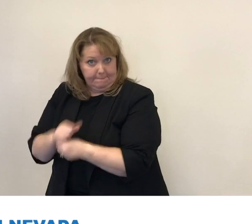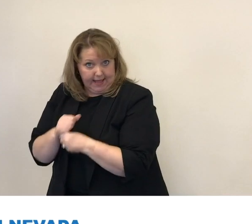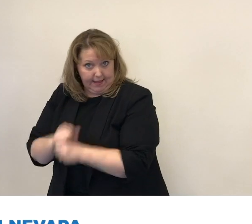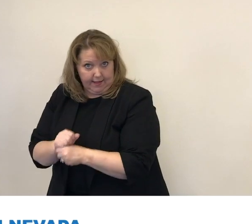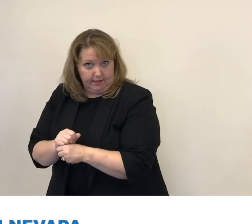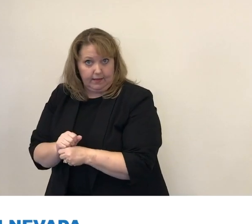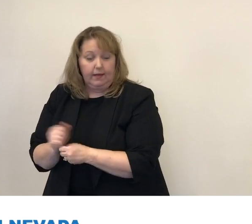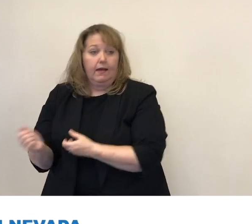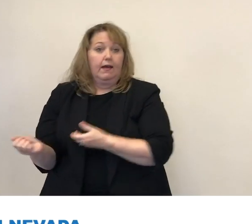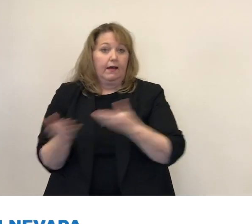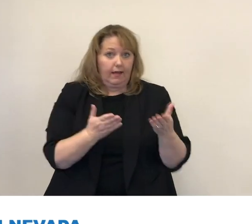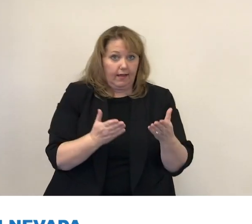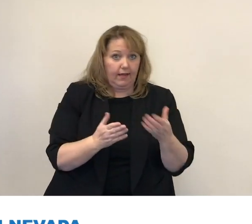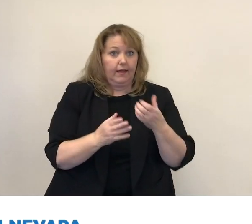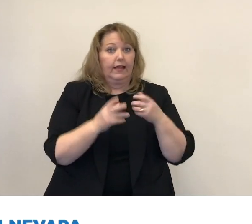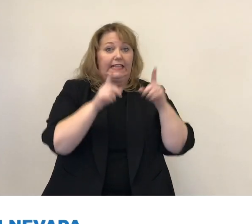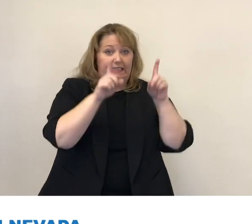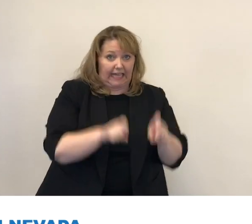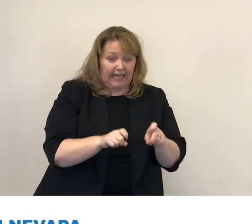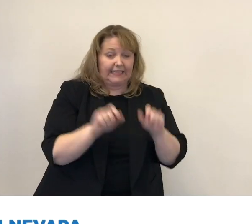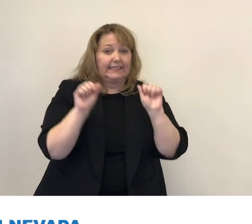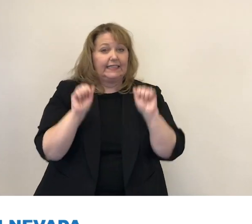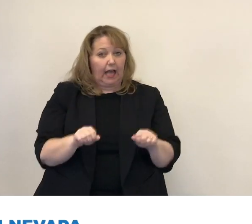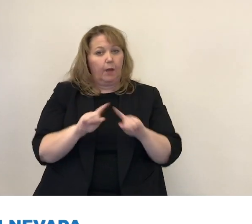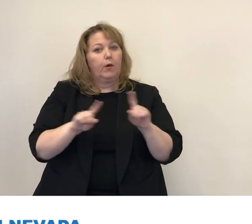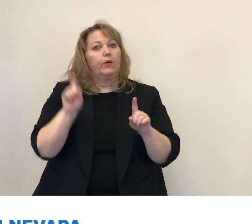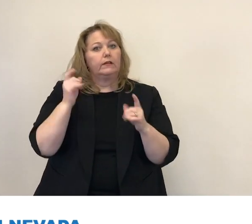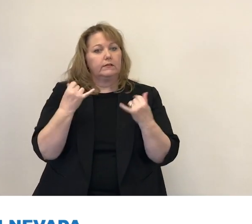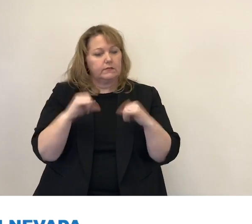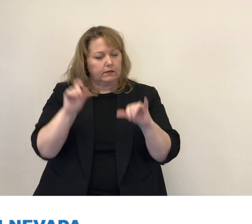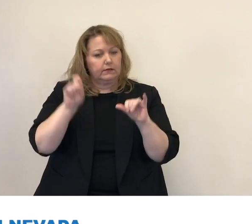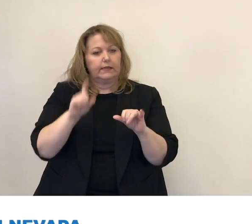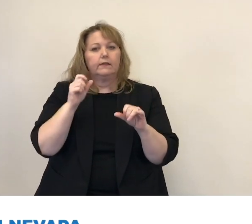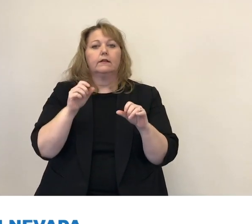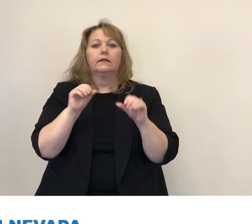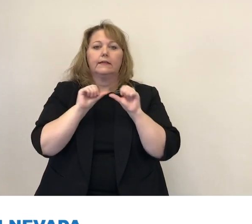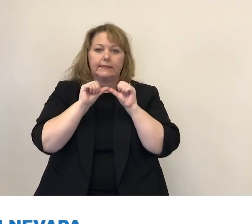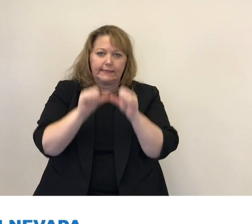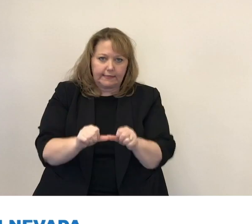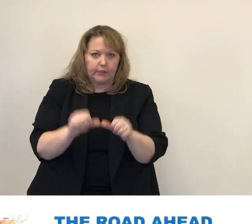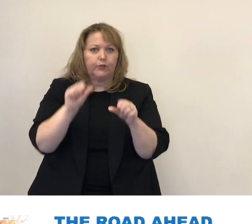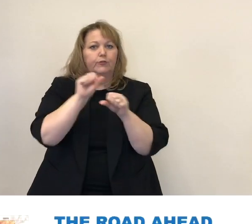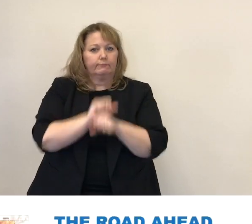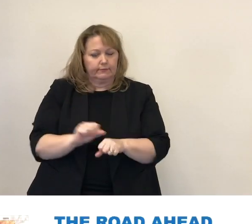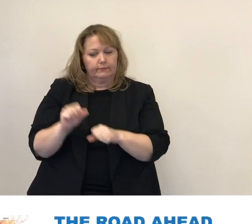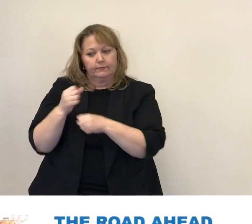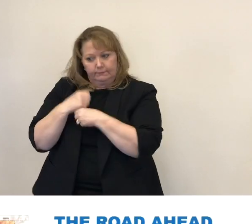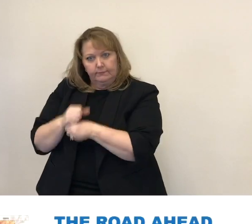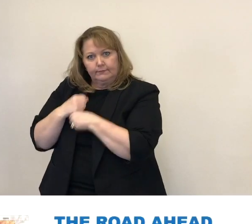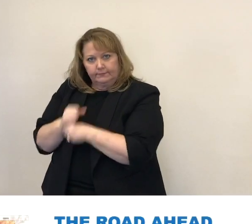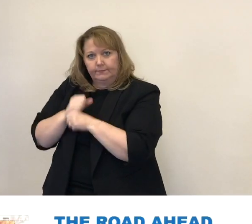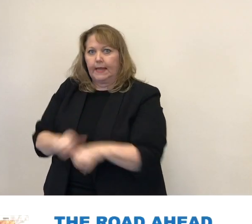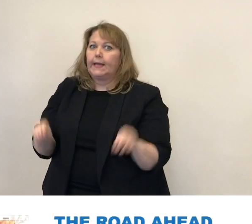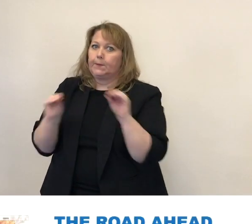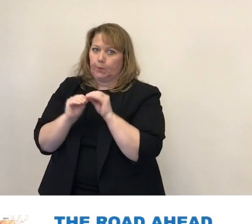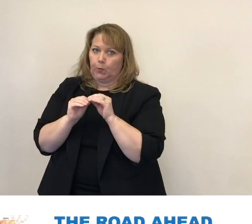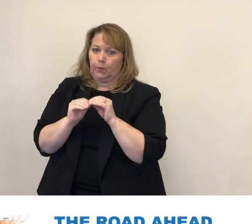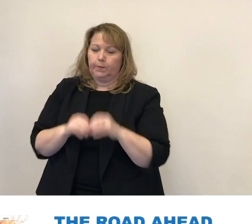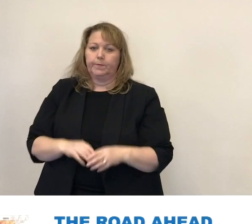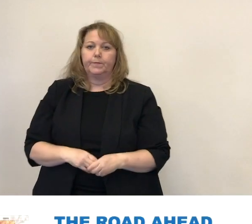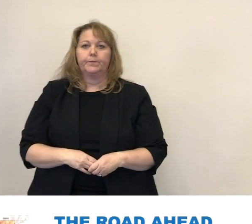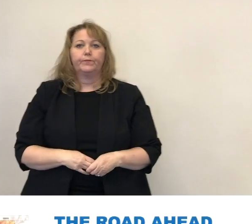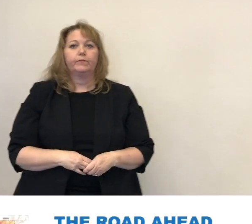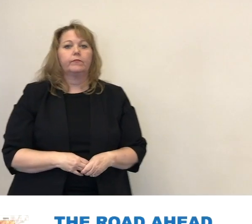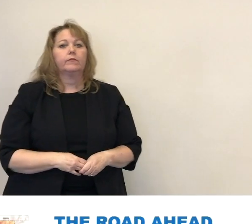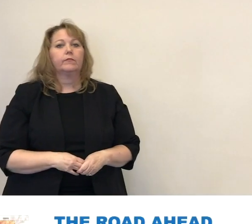nobody is misunderstanding that at the State Public Health Lab. The road ahead with testing looks like this. Remember